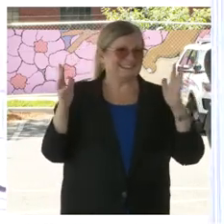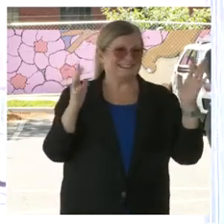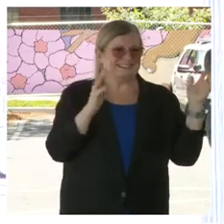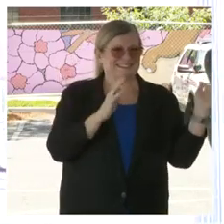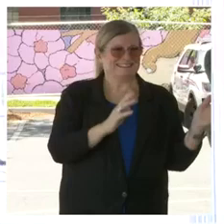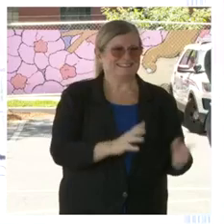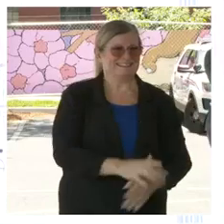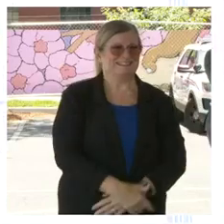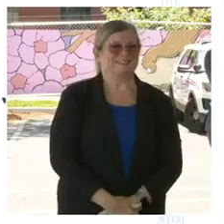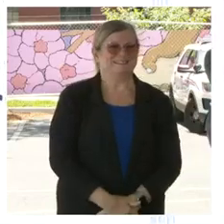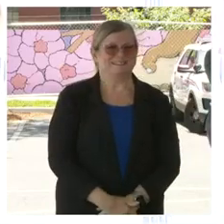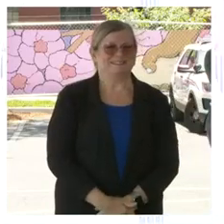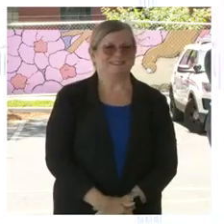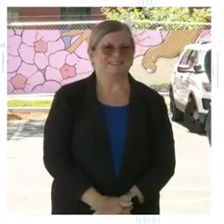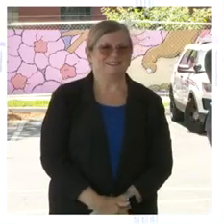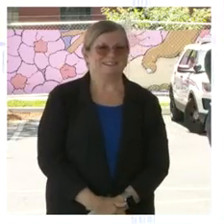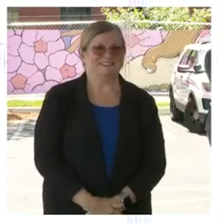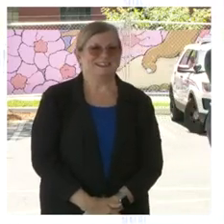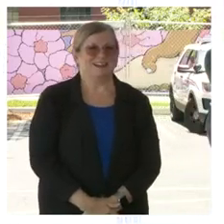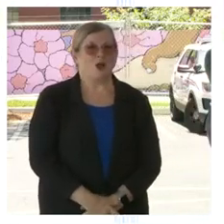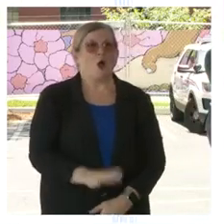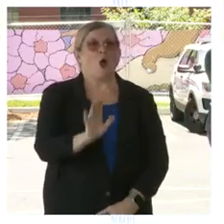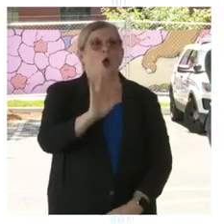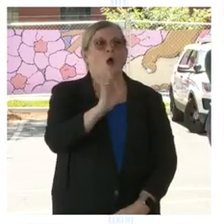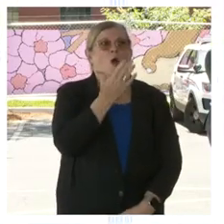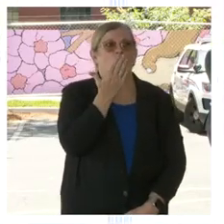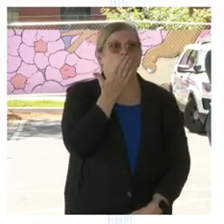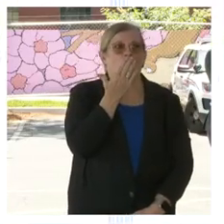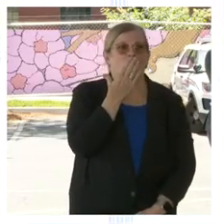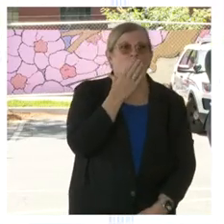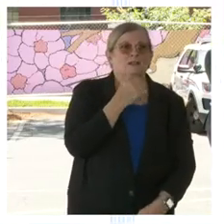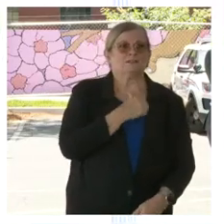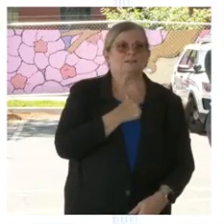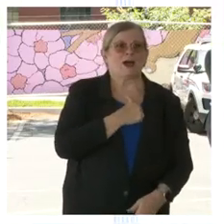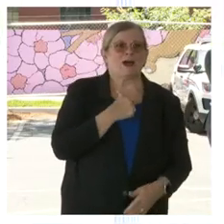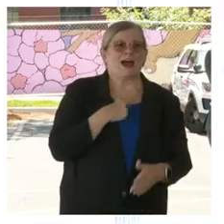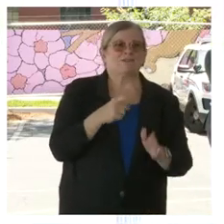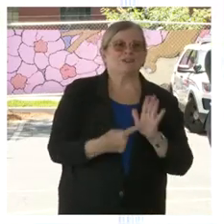Huh? Oh, sorry. Before that, we're going to show the video. I'm so sorry.